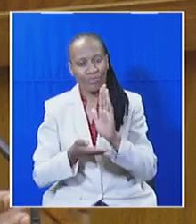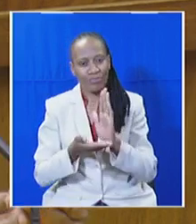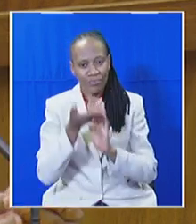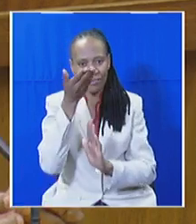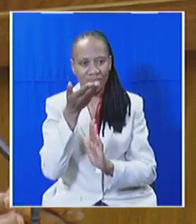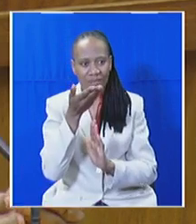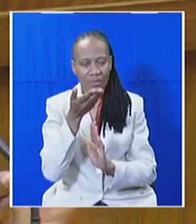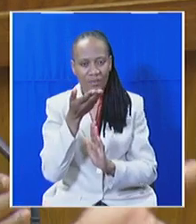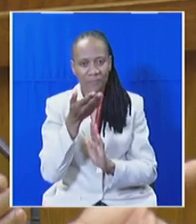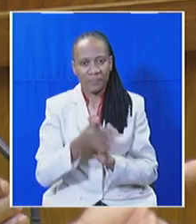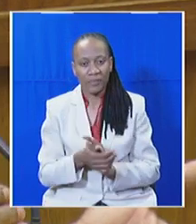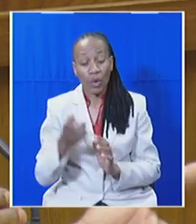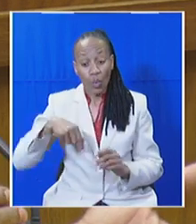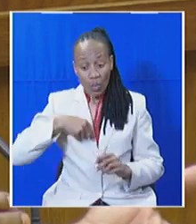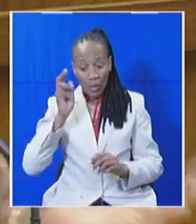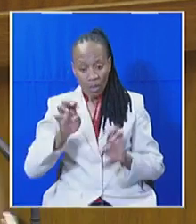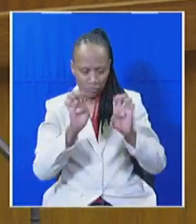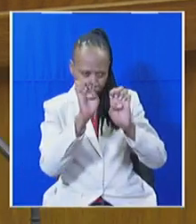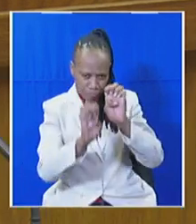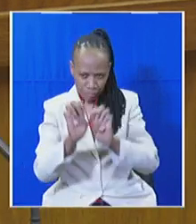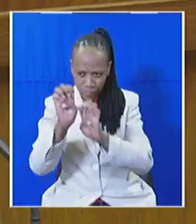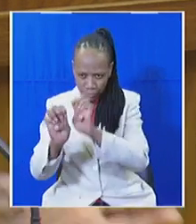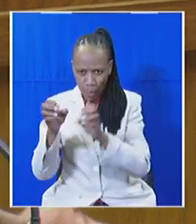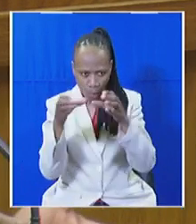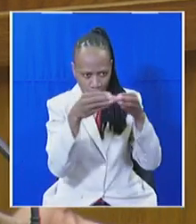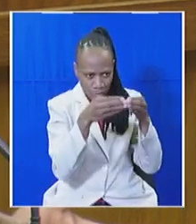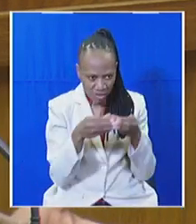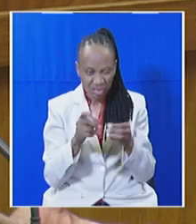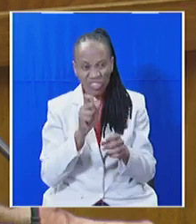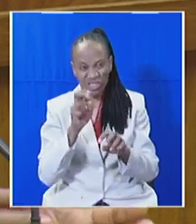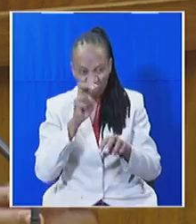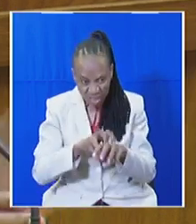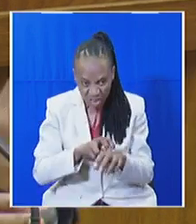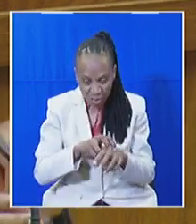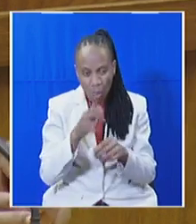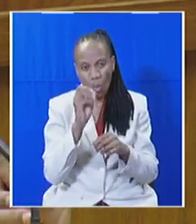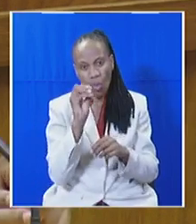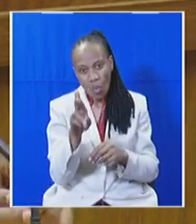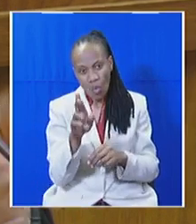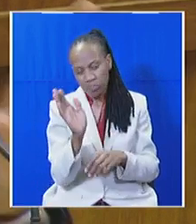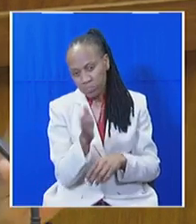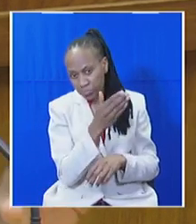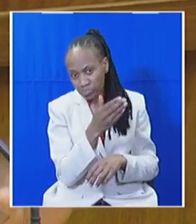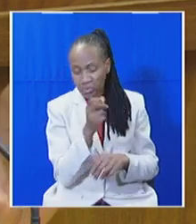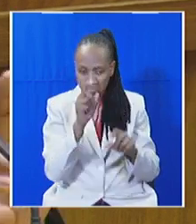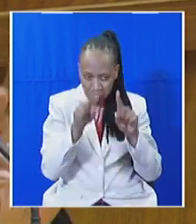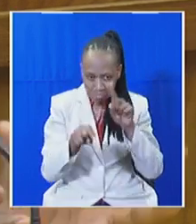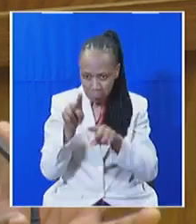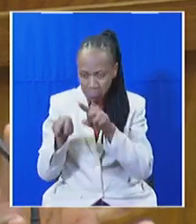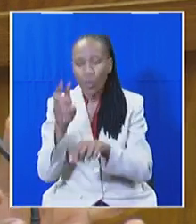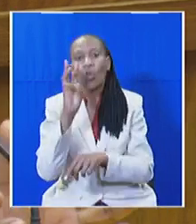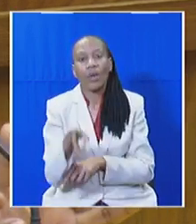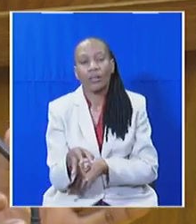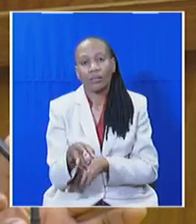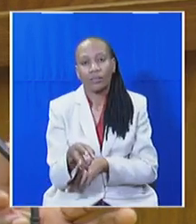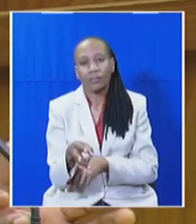be evaluation whether this is useful or not useful. We can't start by saying, even before we